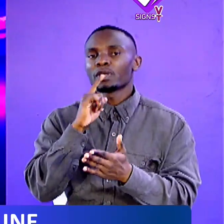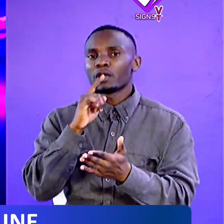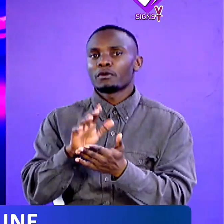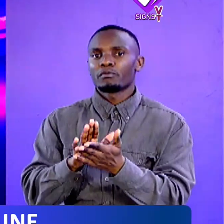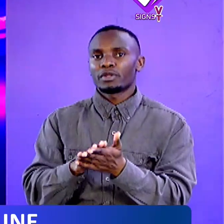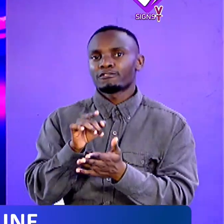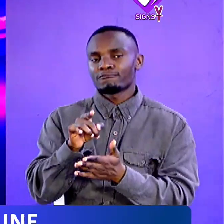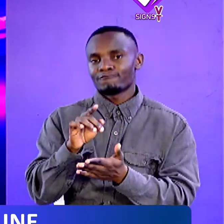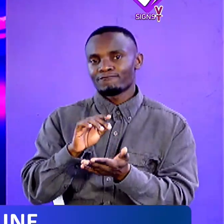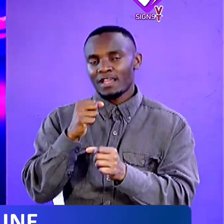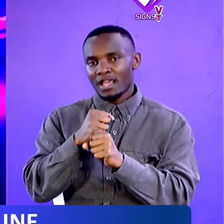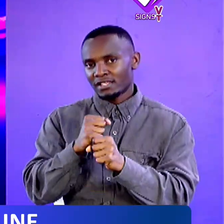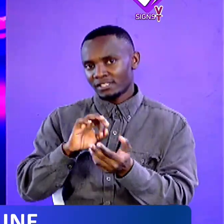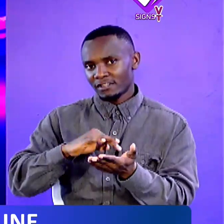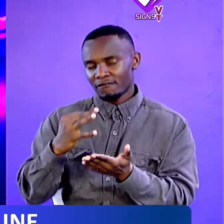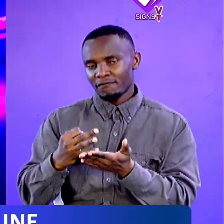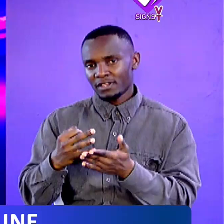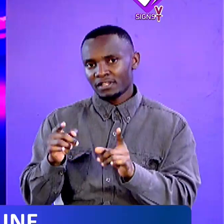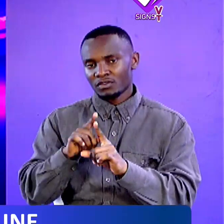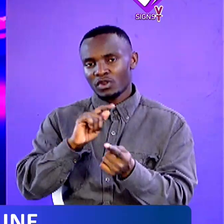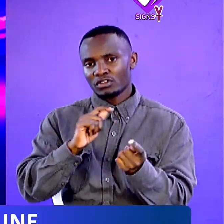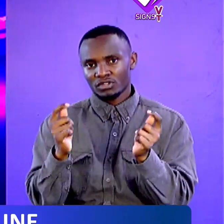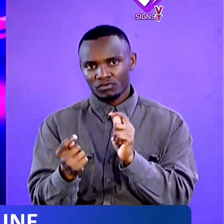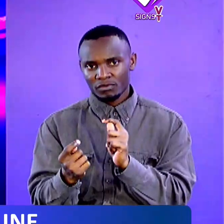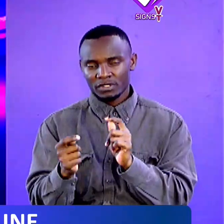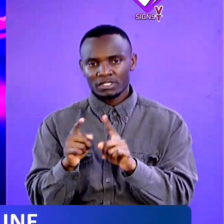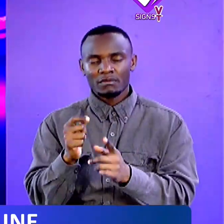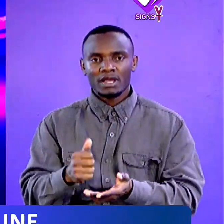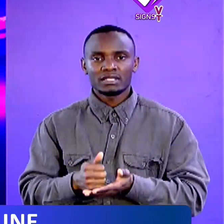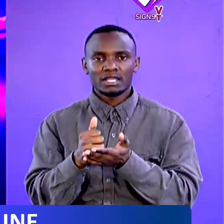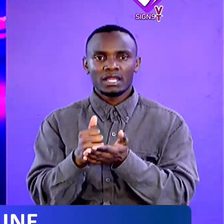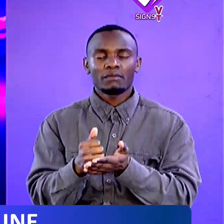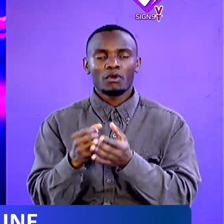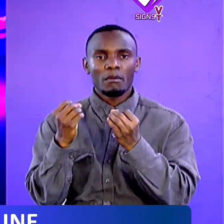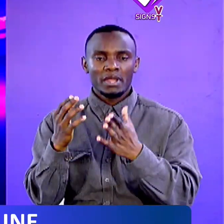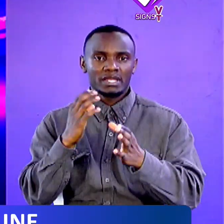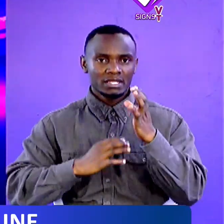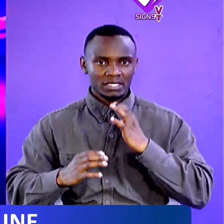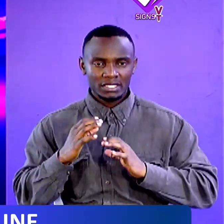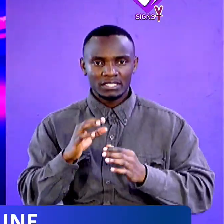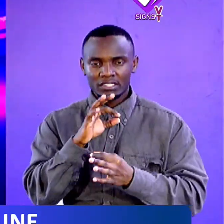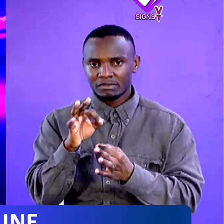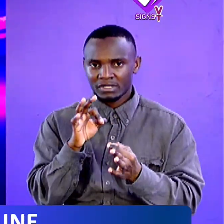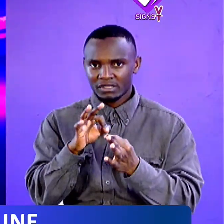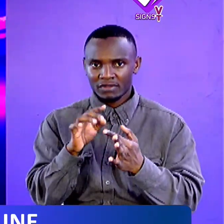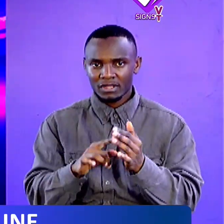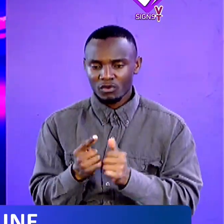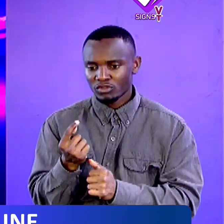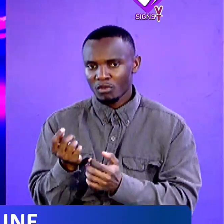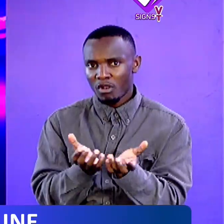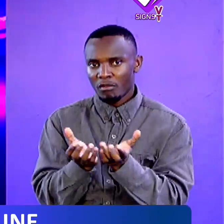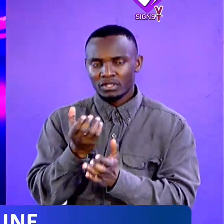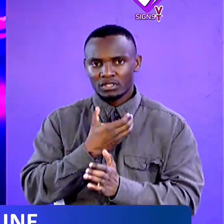tool that has helped millions of ordinary citizens, especially small traders and informal workers, access credit and grow